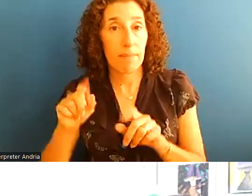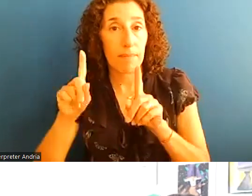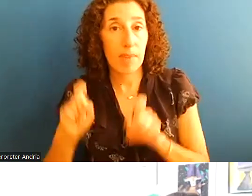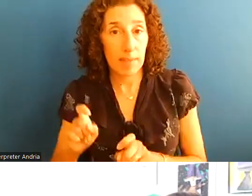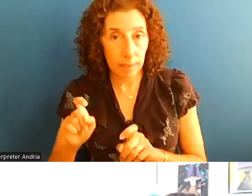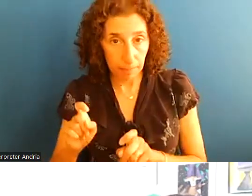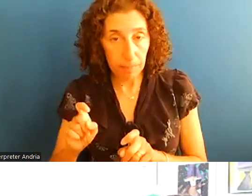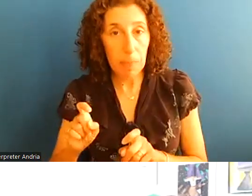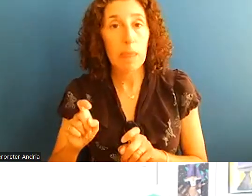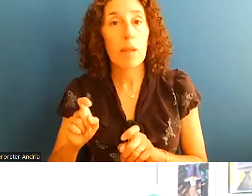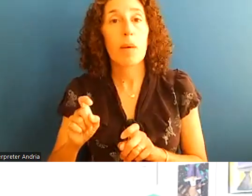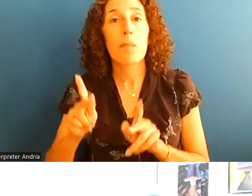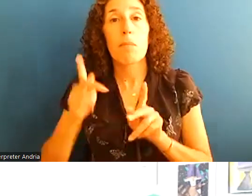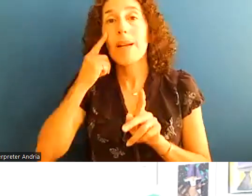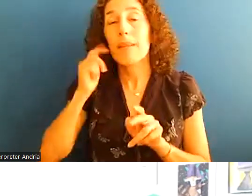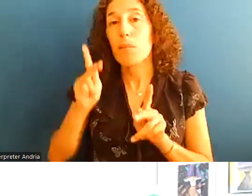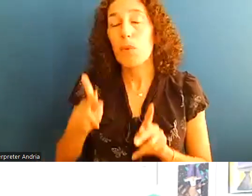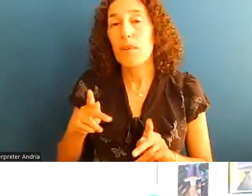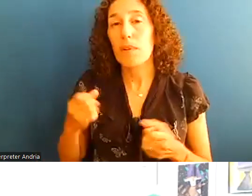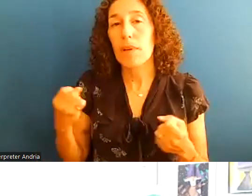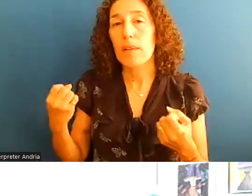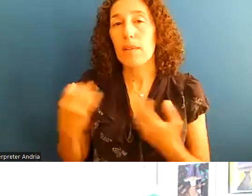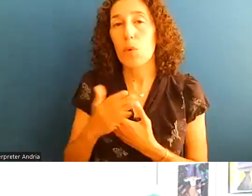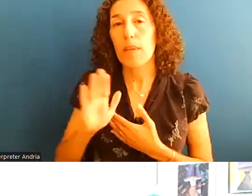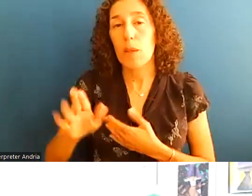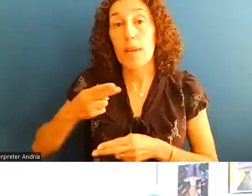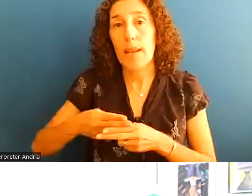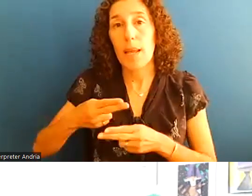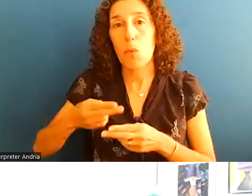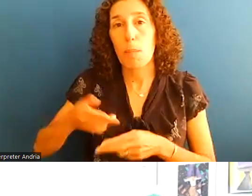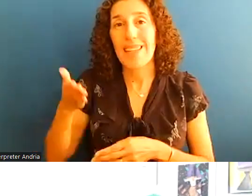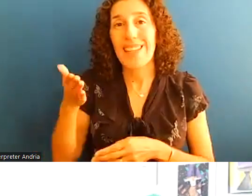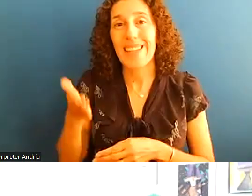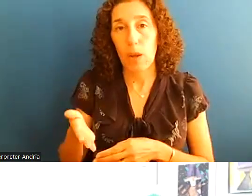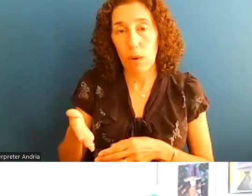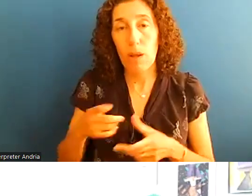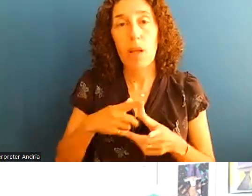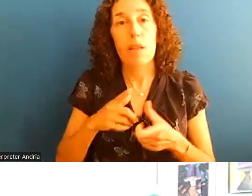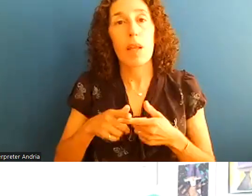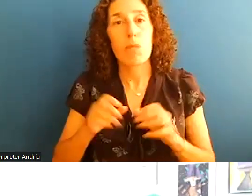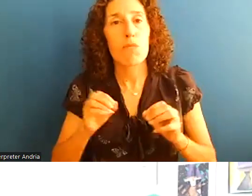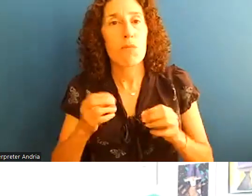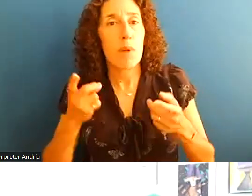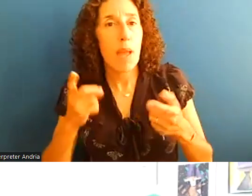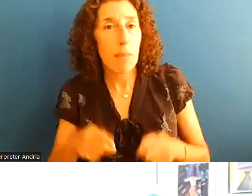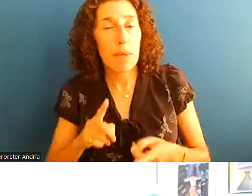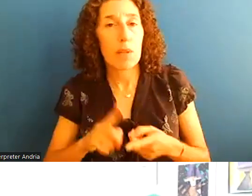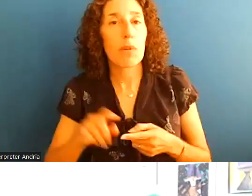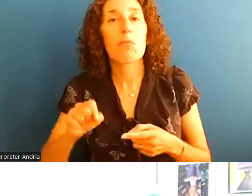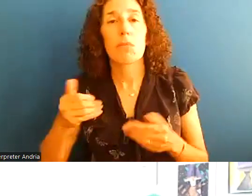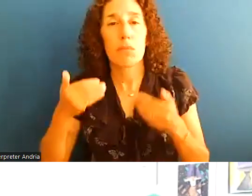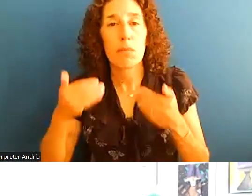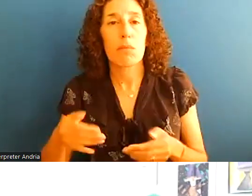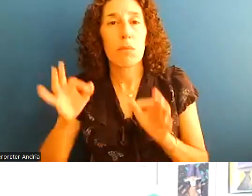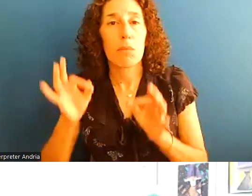opportunity, then the prosecution becomes much less viable. So it's really important for people to